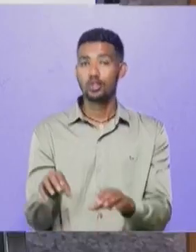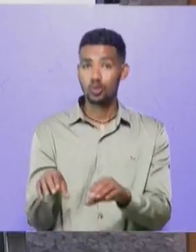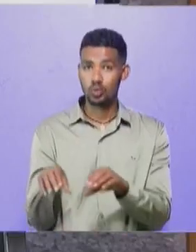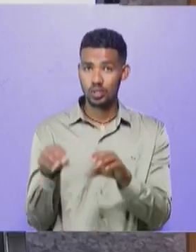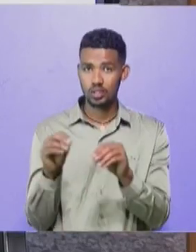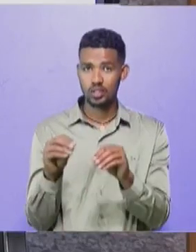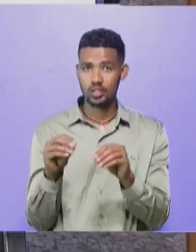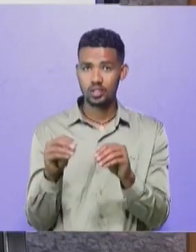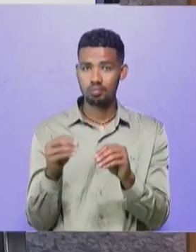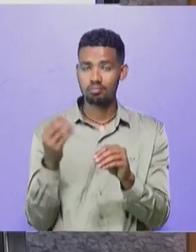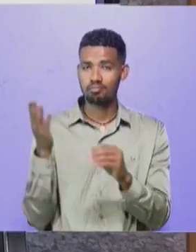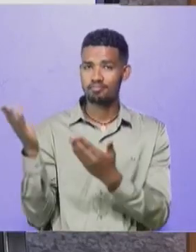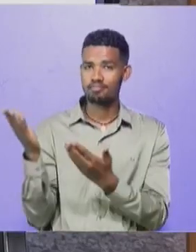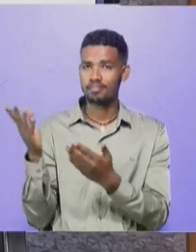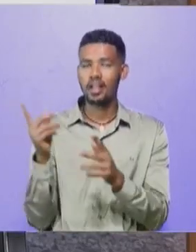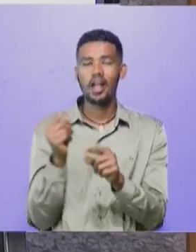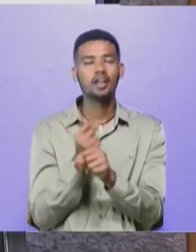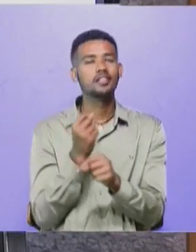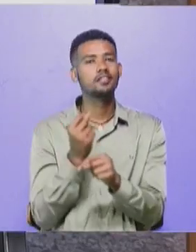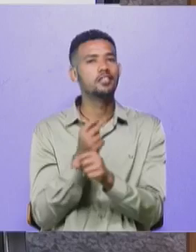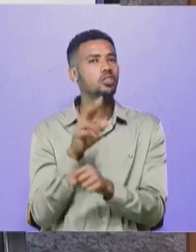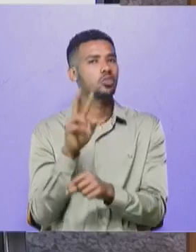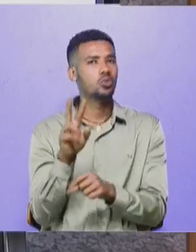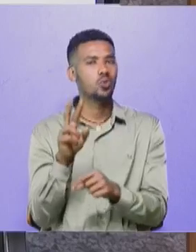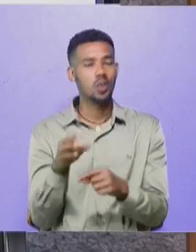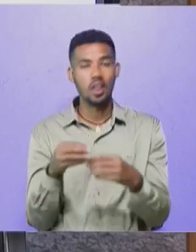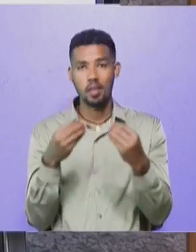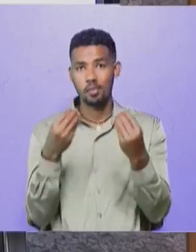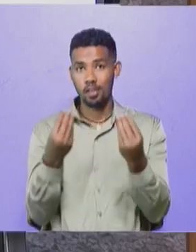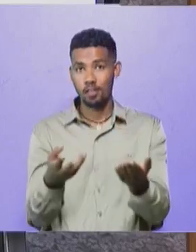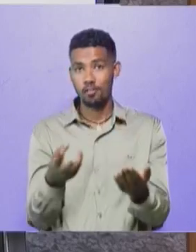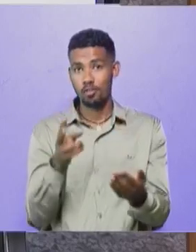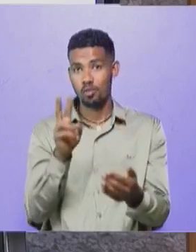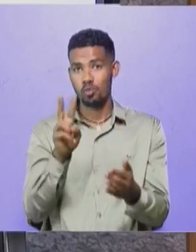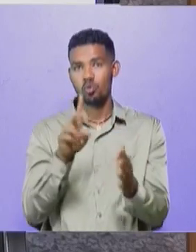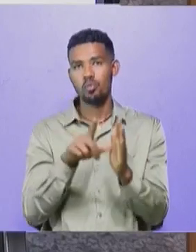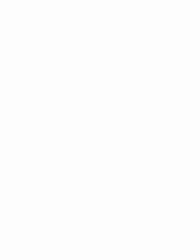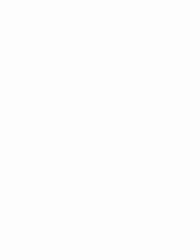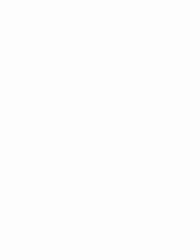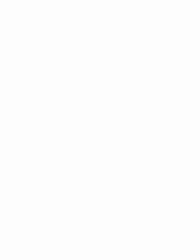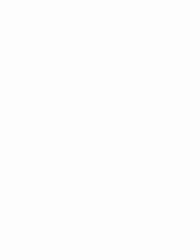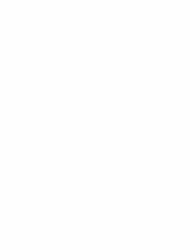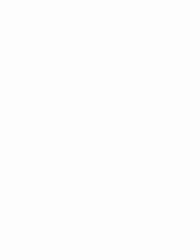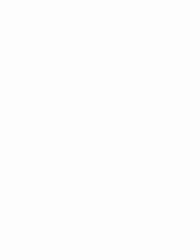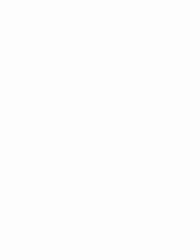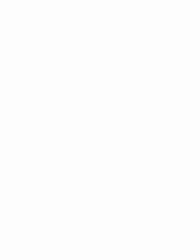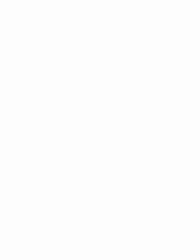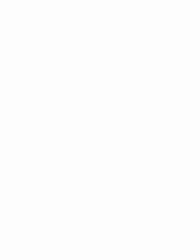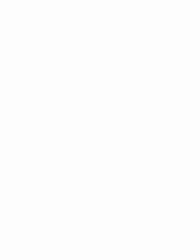Students, here is activity 2. Let me give you 2 minutes and I'll be back.